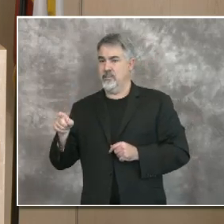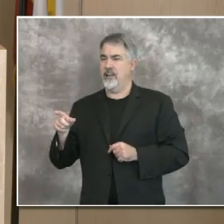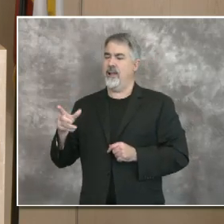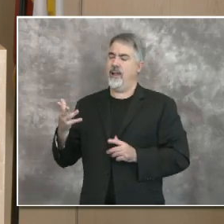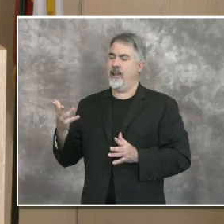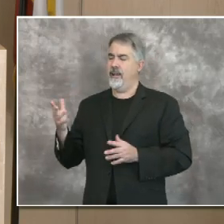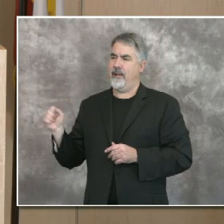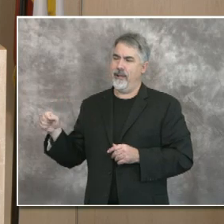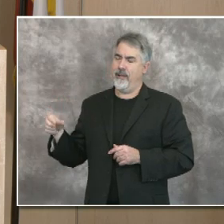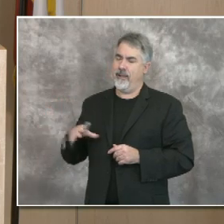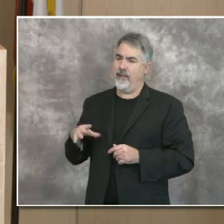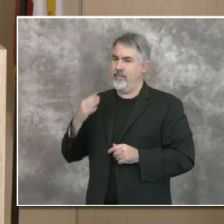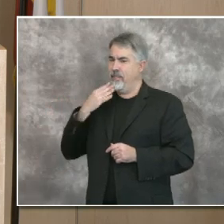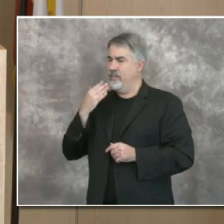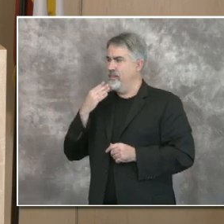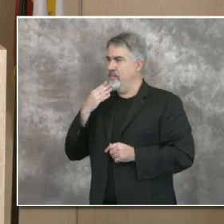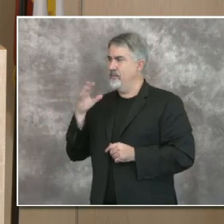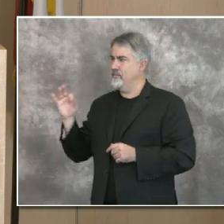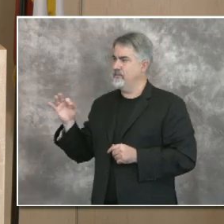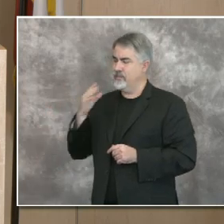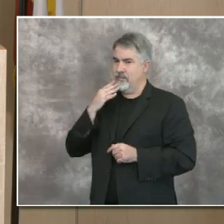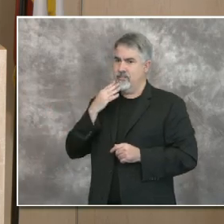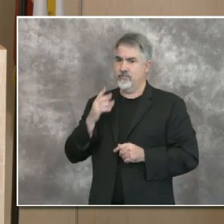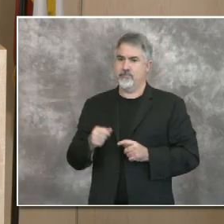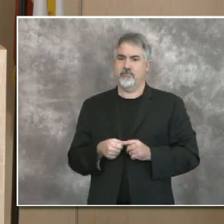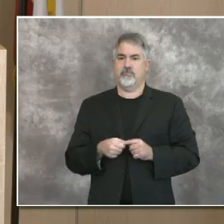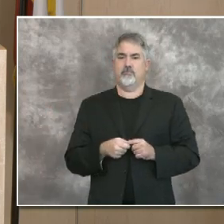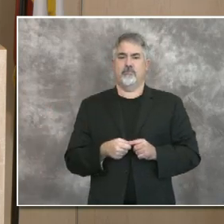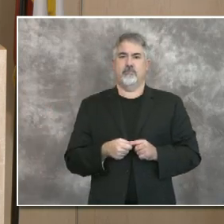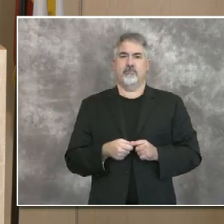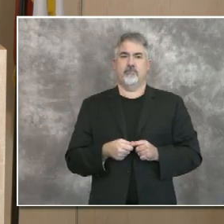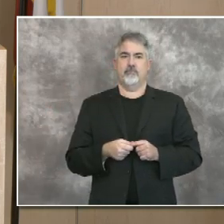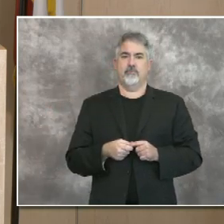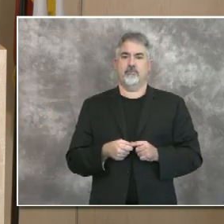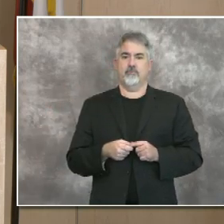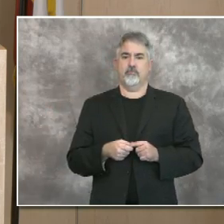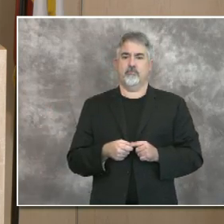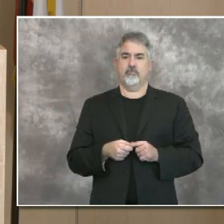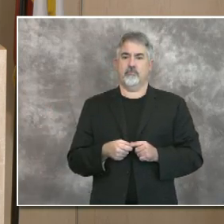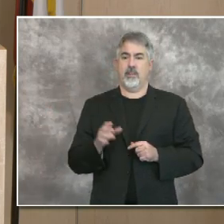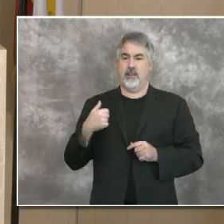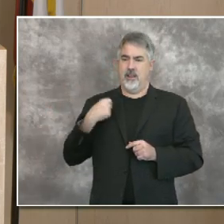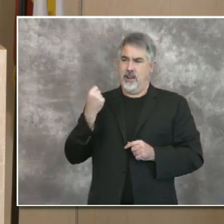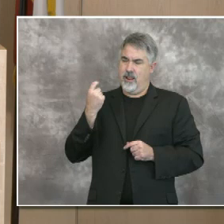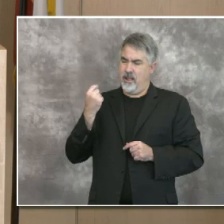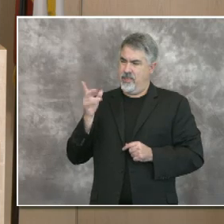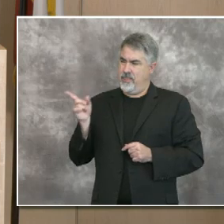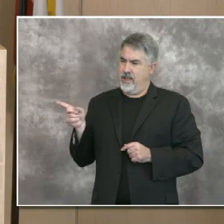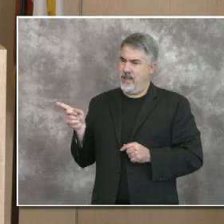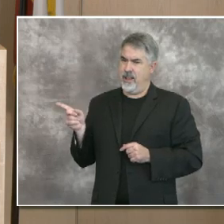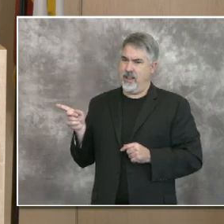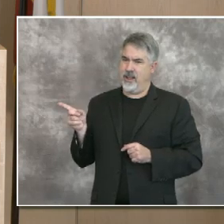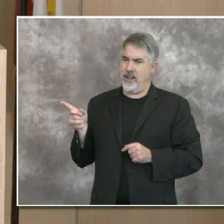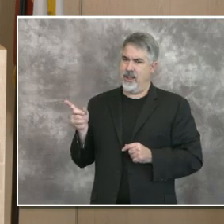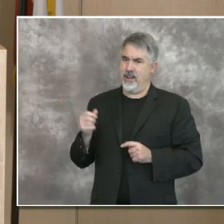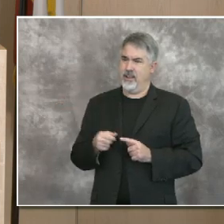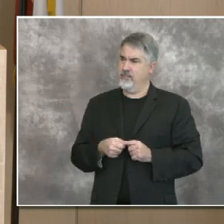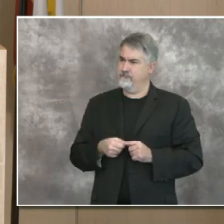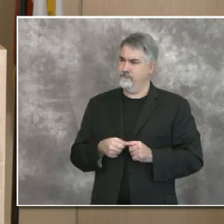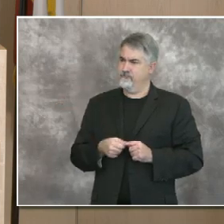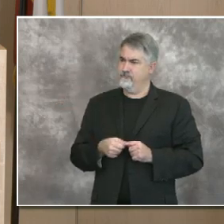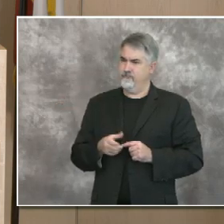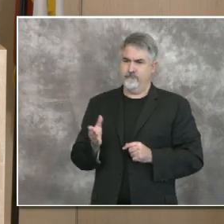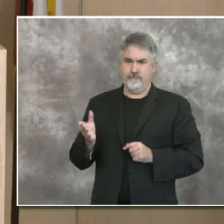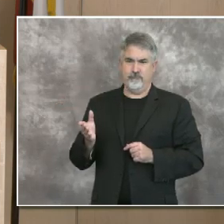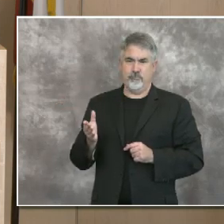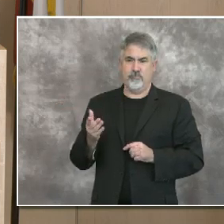for that. Thank you for the clarification on the one part. I think I understand that part now. So say we do increase testing